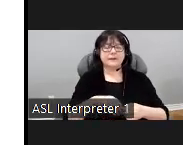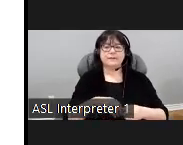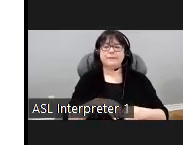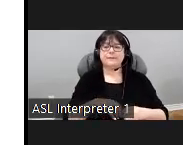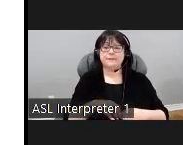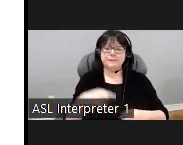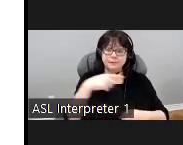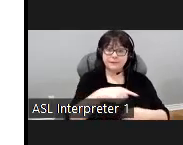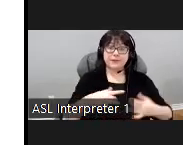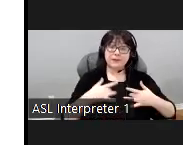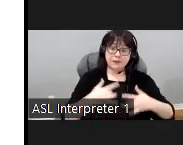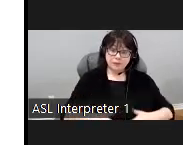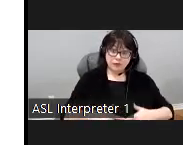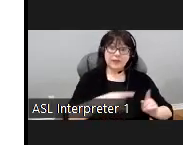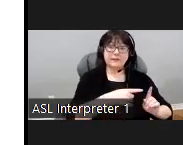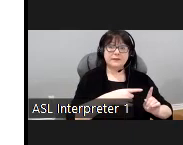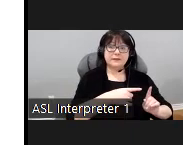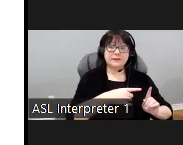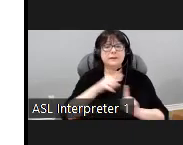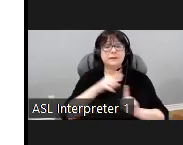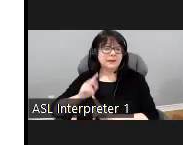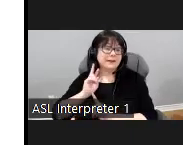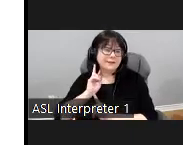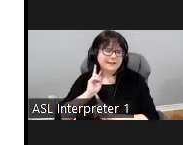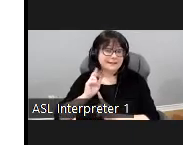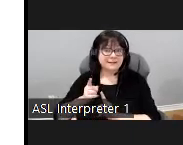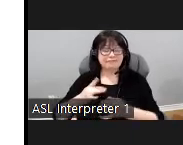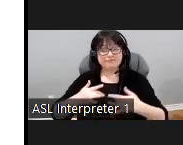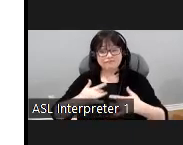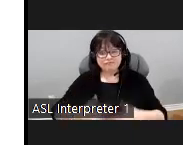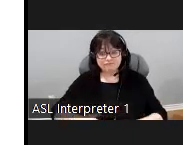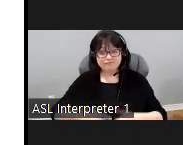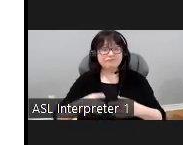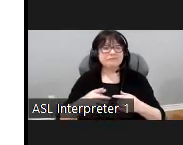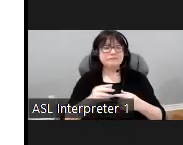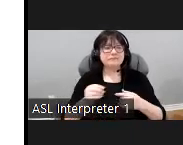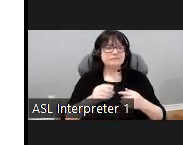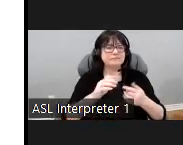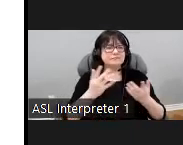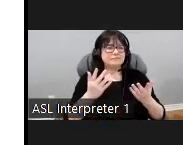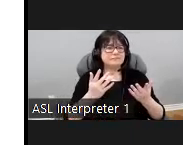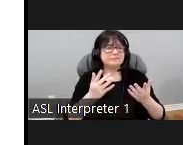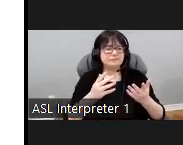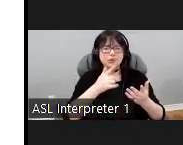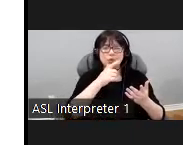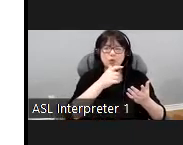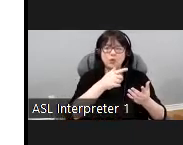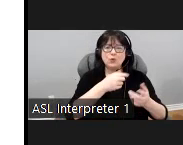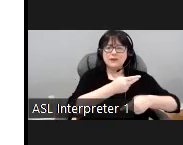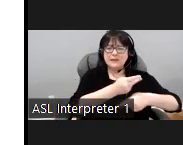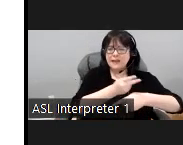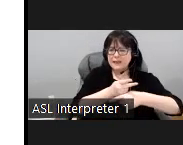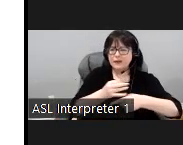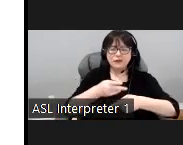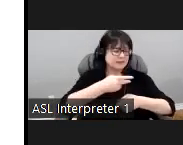the victim. And there's a caretaker role that's unfolding in the family. You can see that